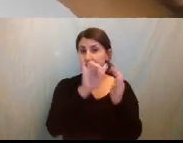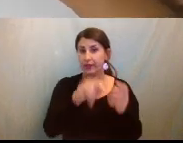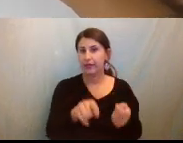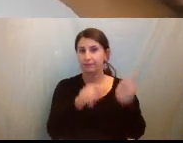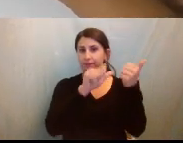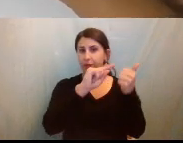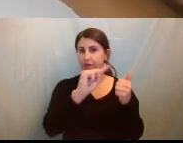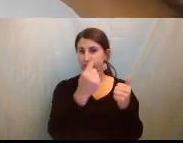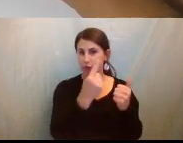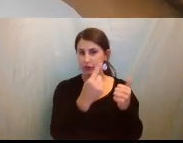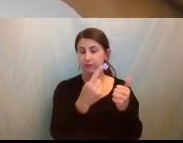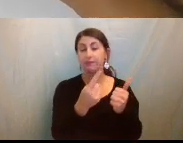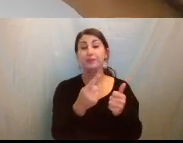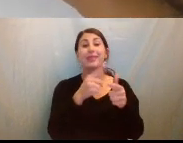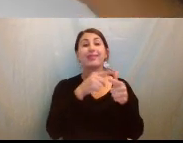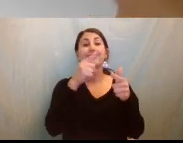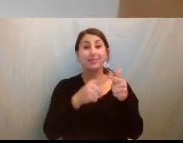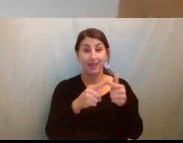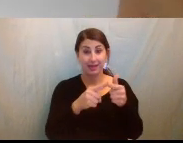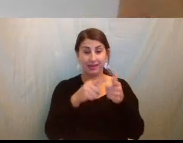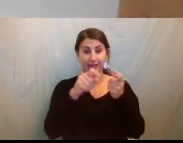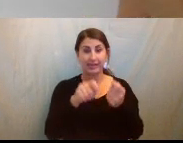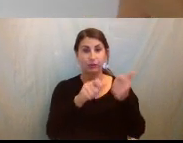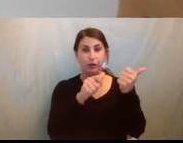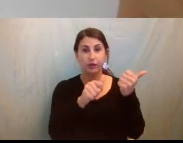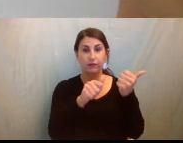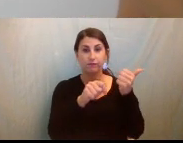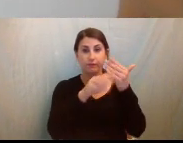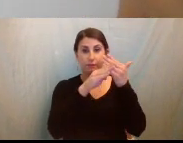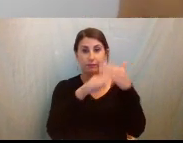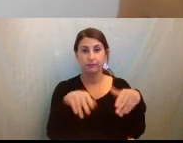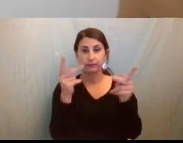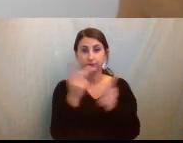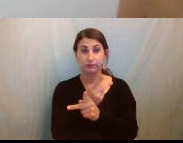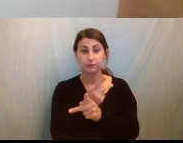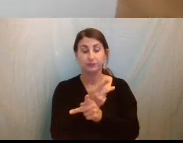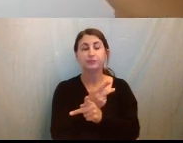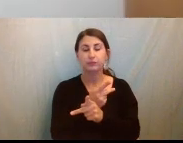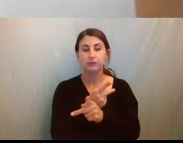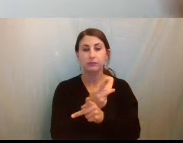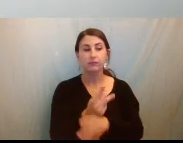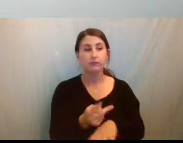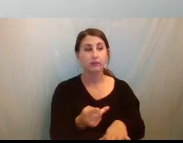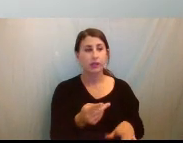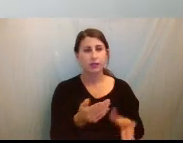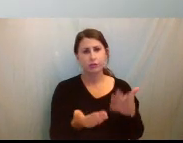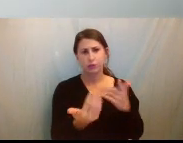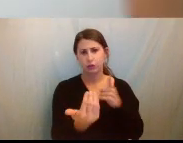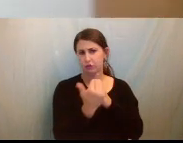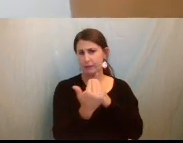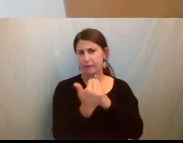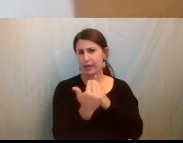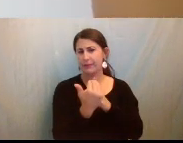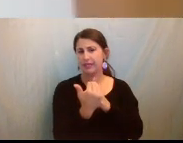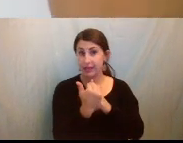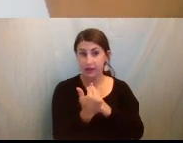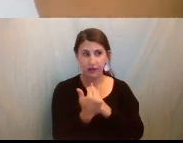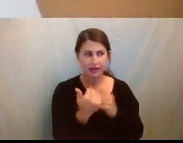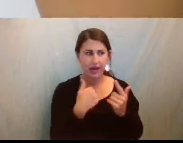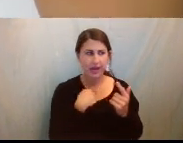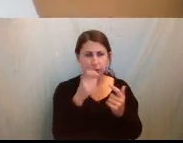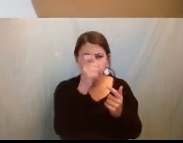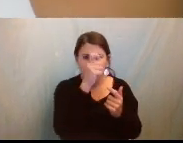subtracted. Then get rid of multiplication or division. Coefficients get taken out last. So I might want to, just to remind